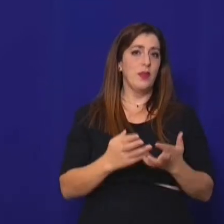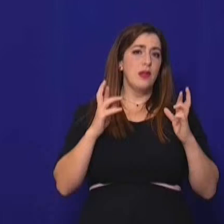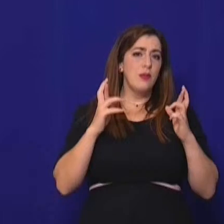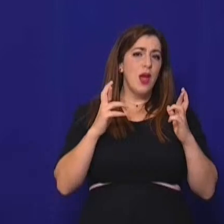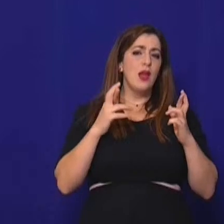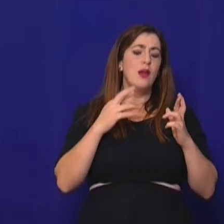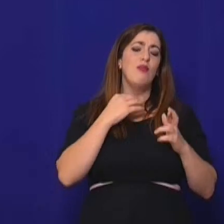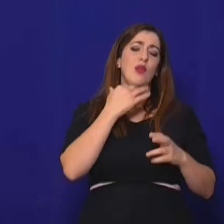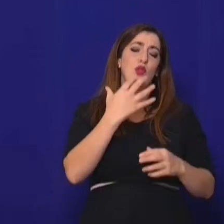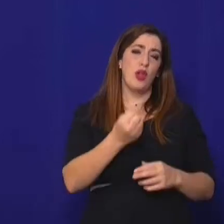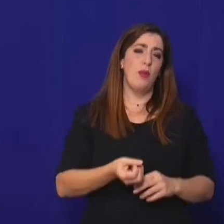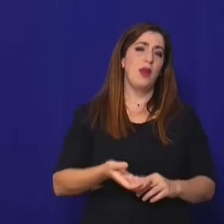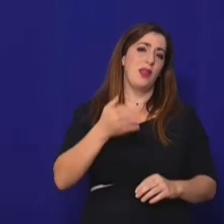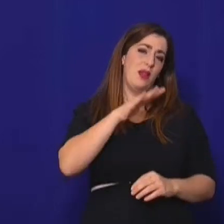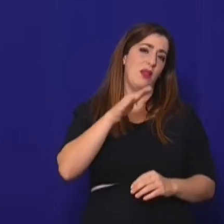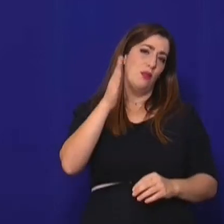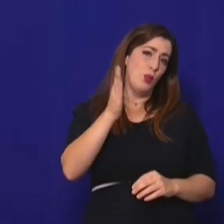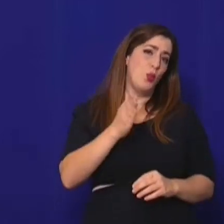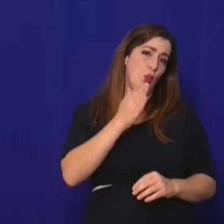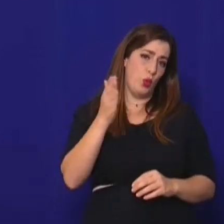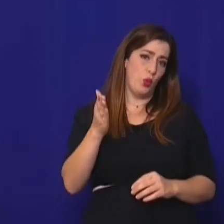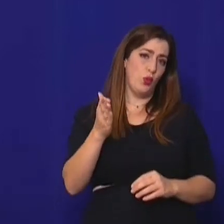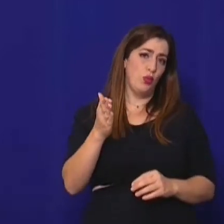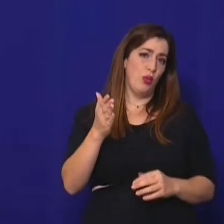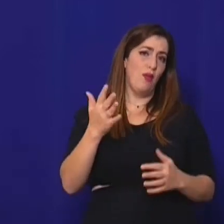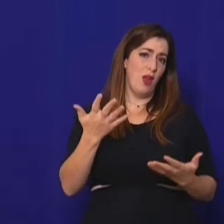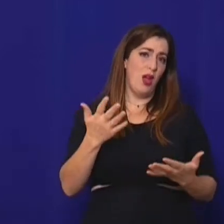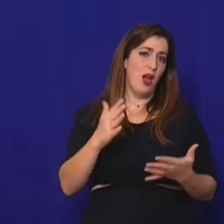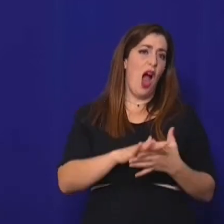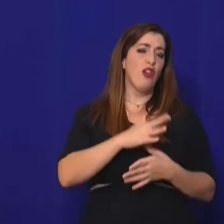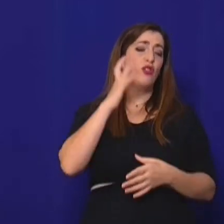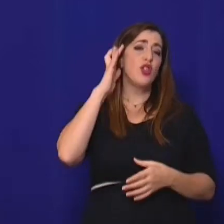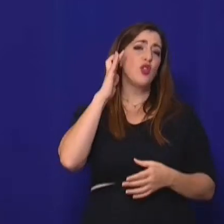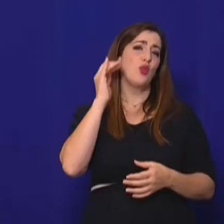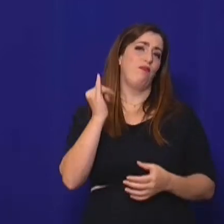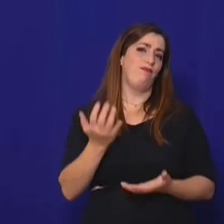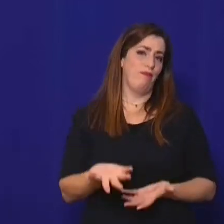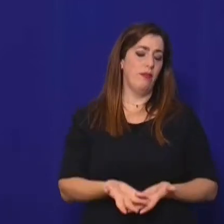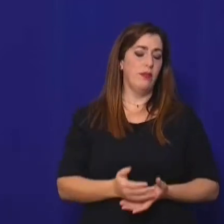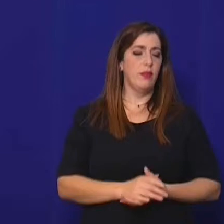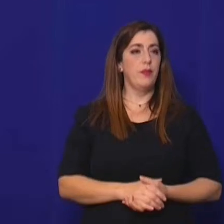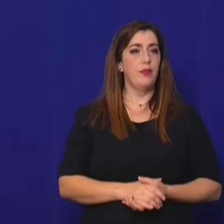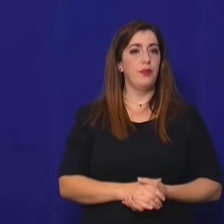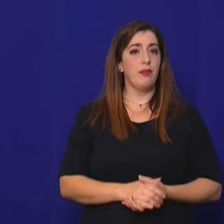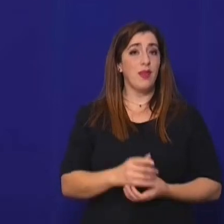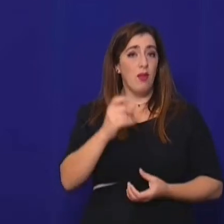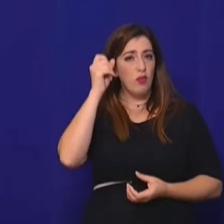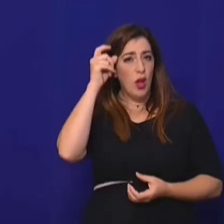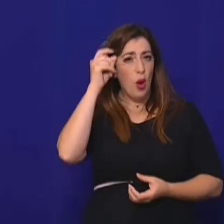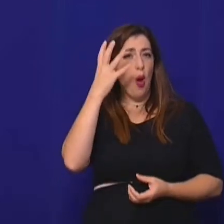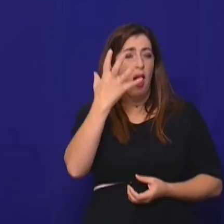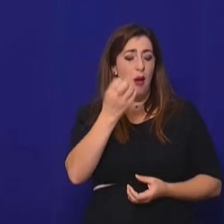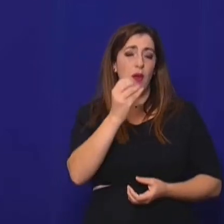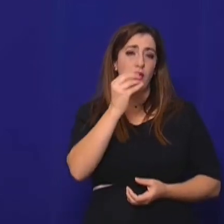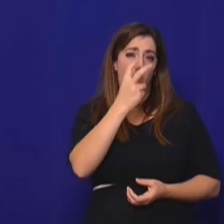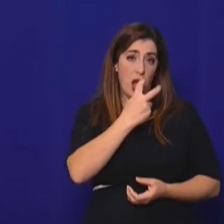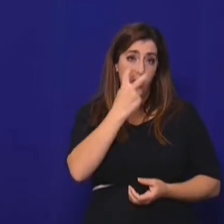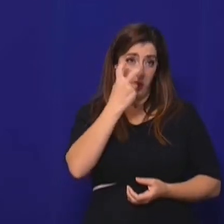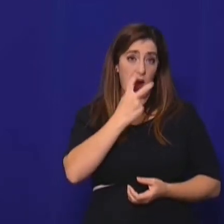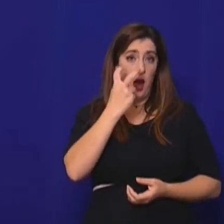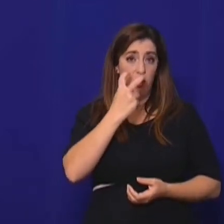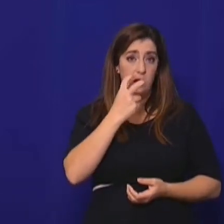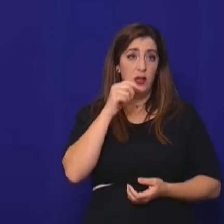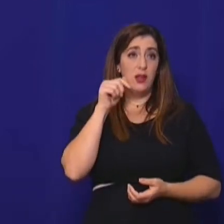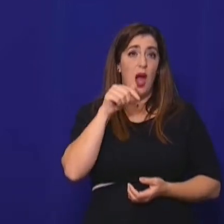sfortunatament ikunu esposti għal riskju bla bżonn. Niftakru li ħafna mill-anzjani qegħdin ikunu